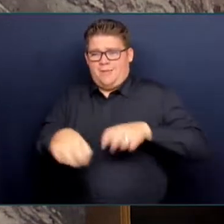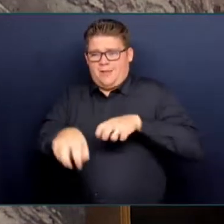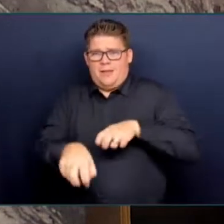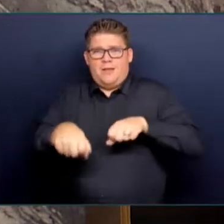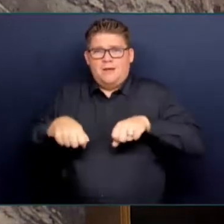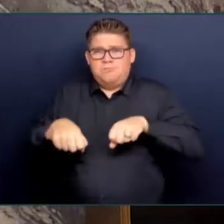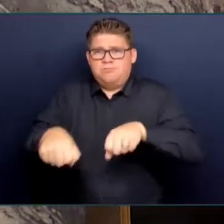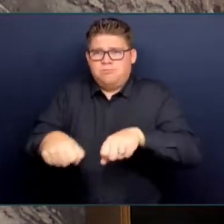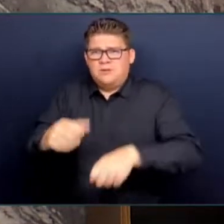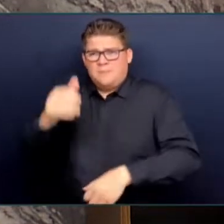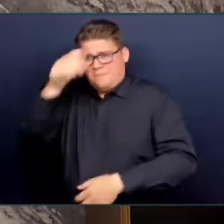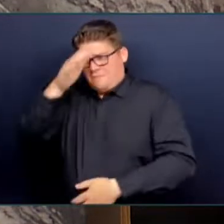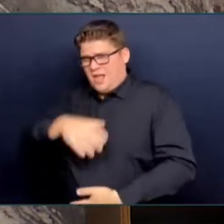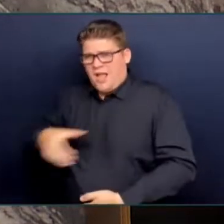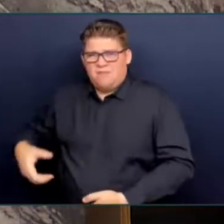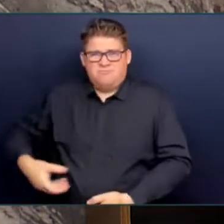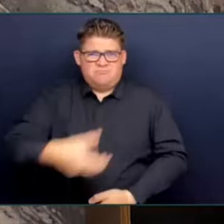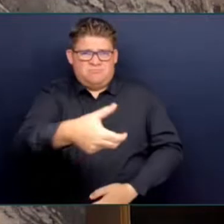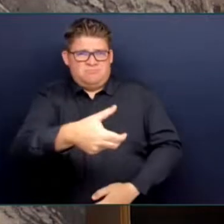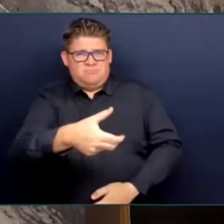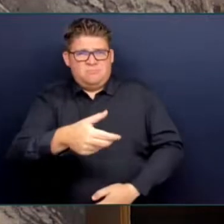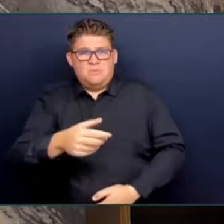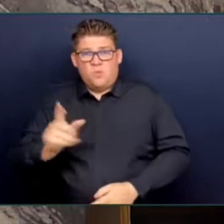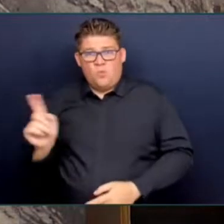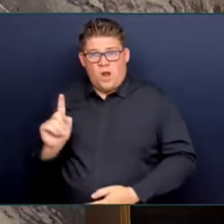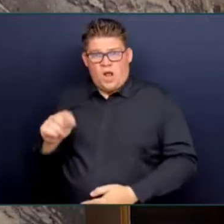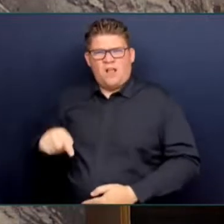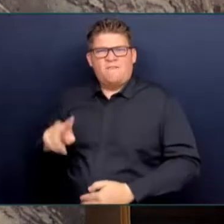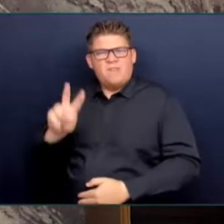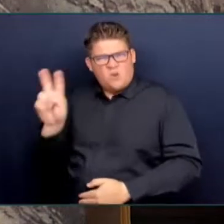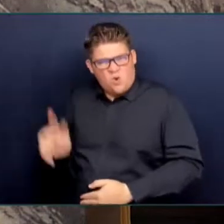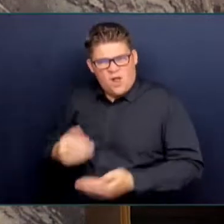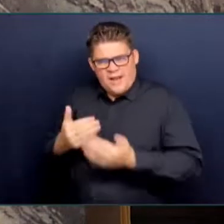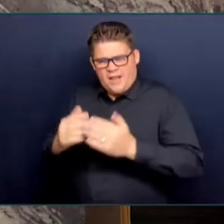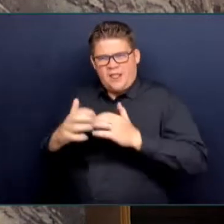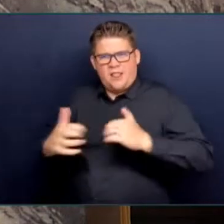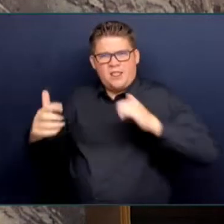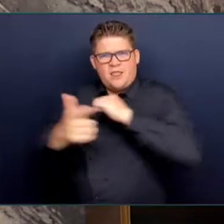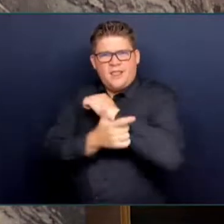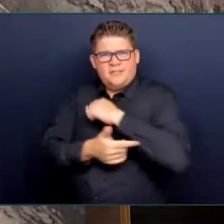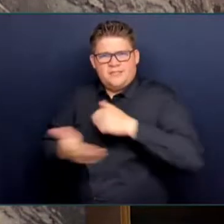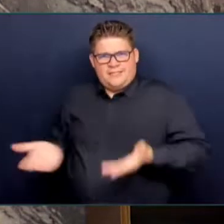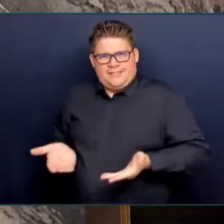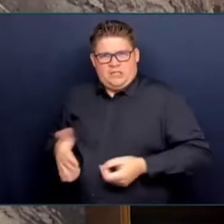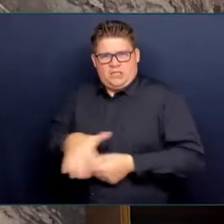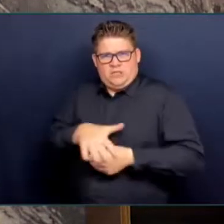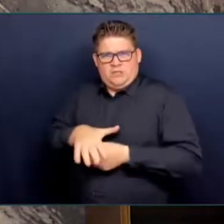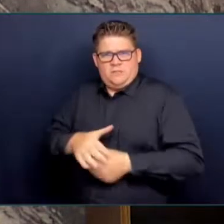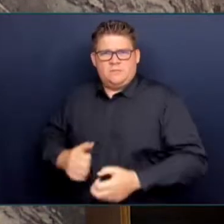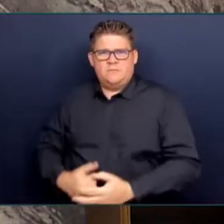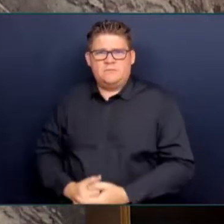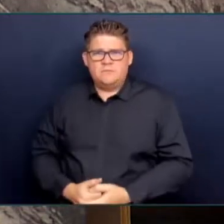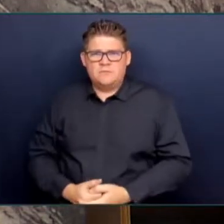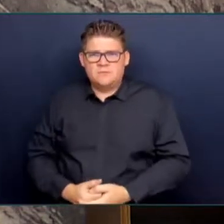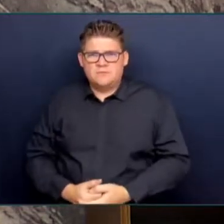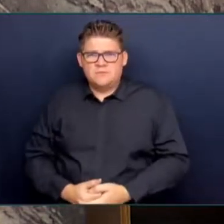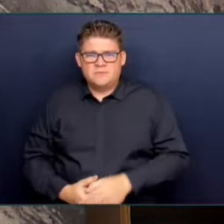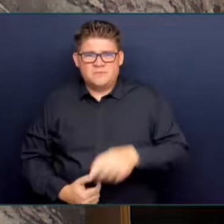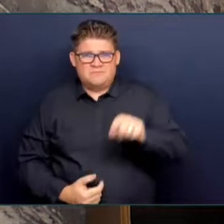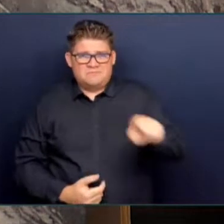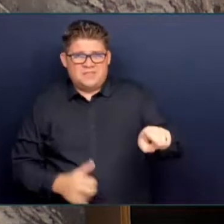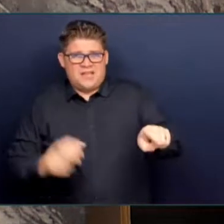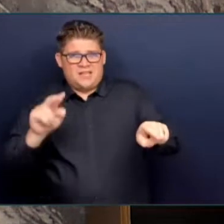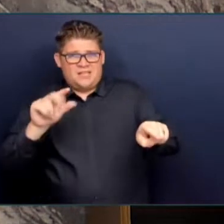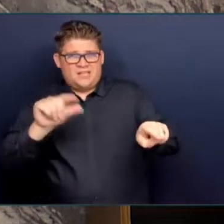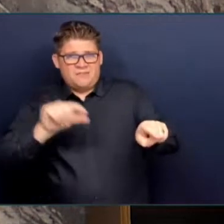legislature. But instead of taking action to keep British Columbians safe, the Attorney General says,